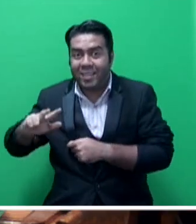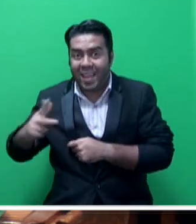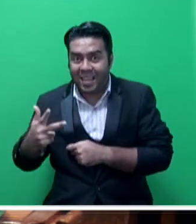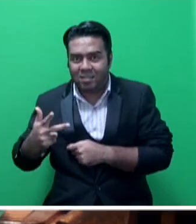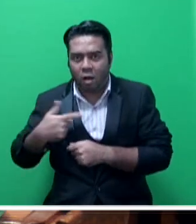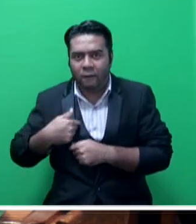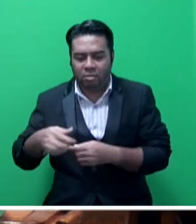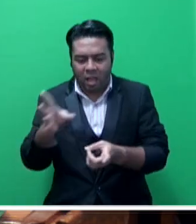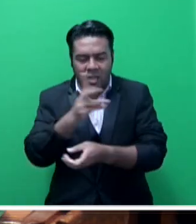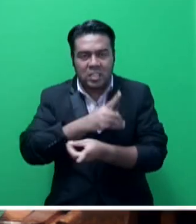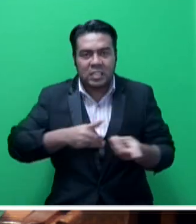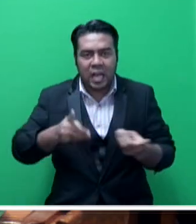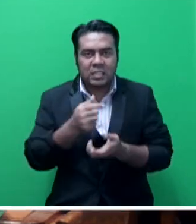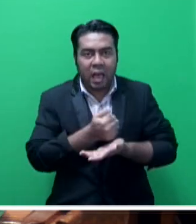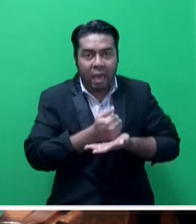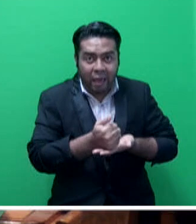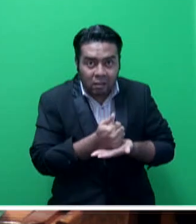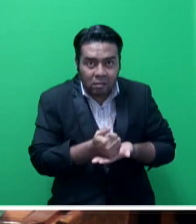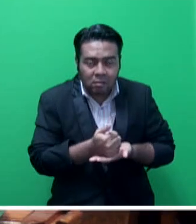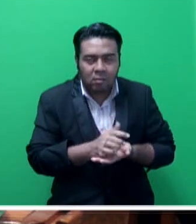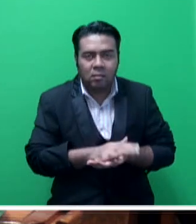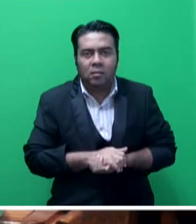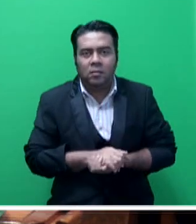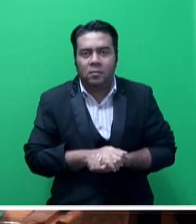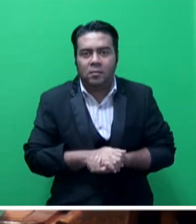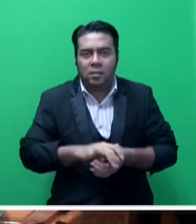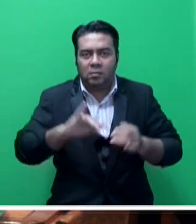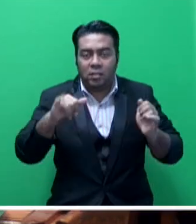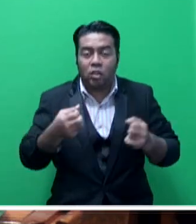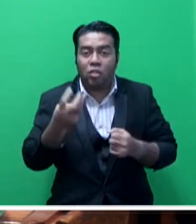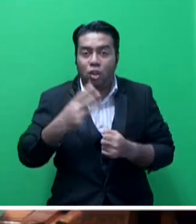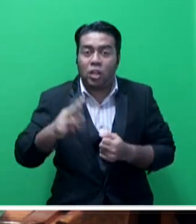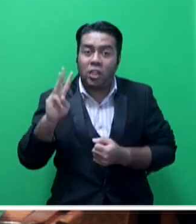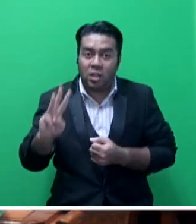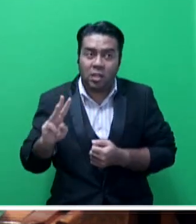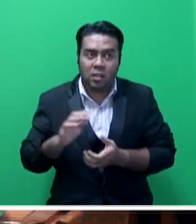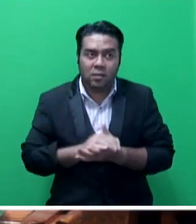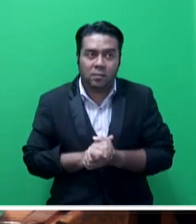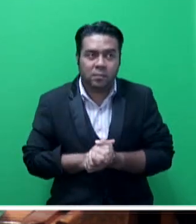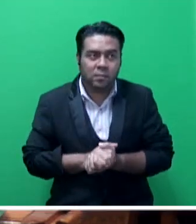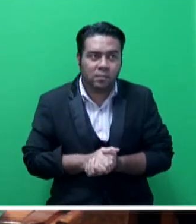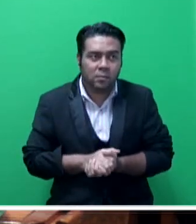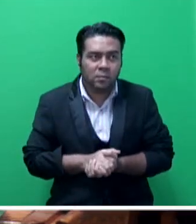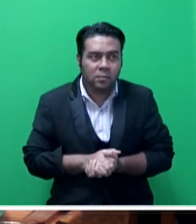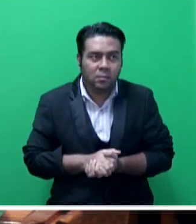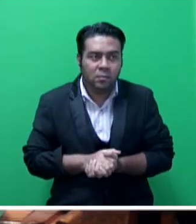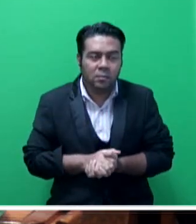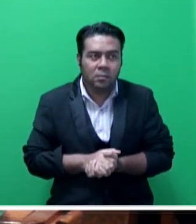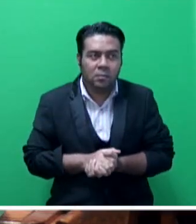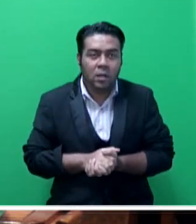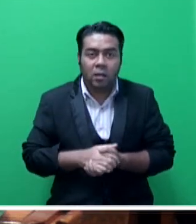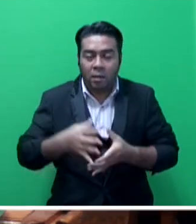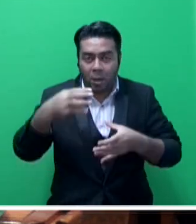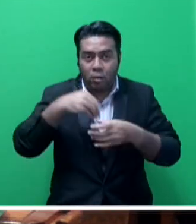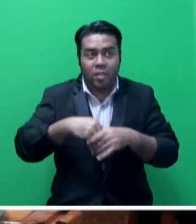Act, and of course Section 33 as well, concerning the